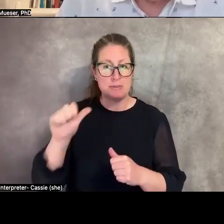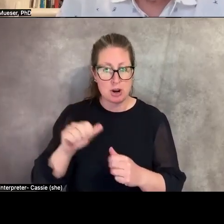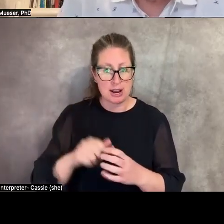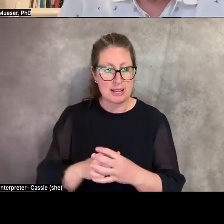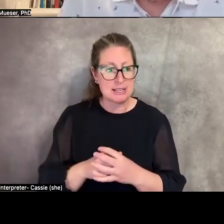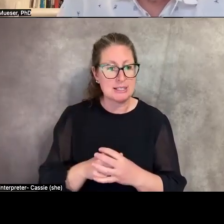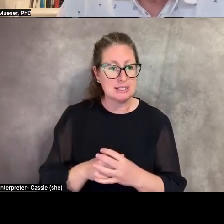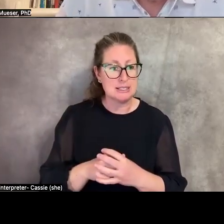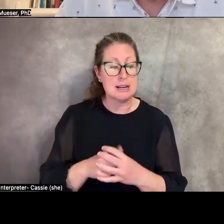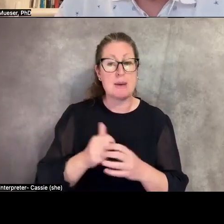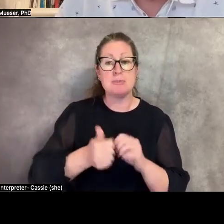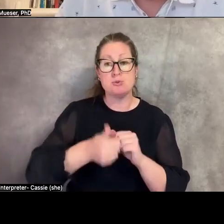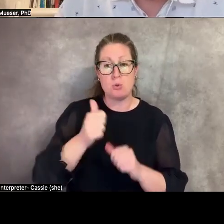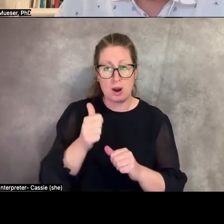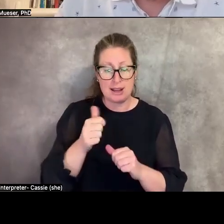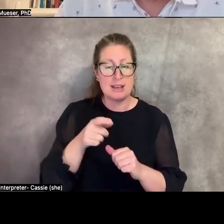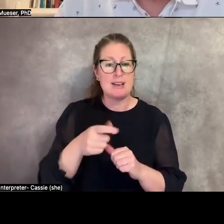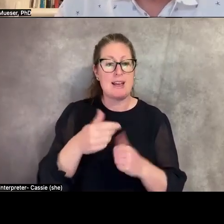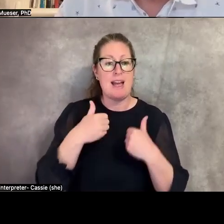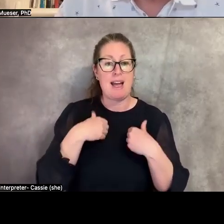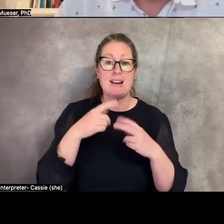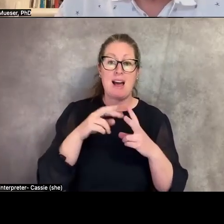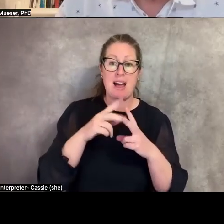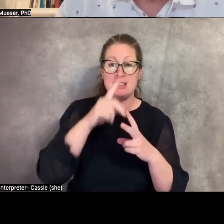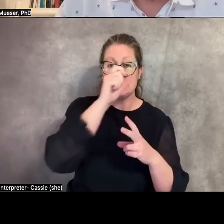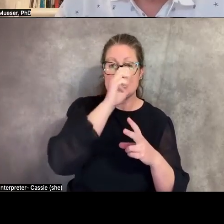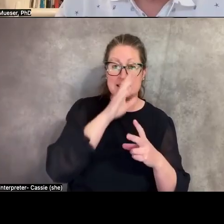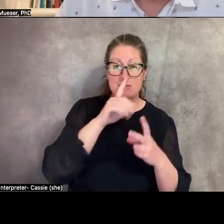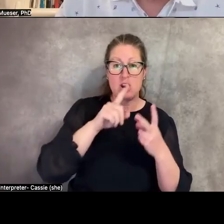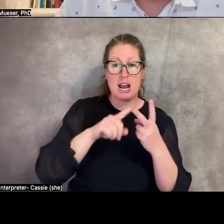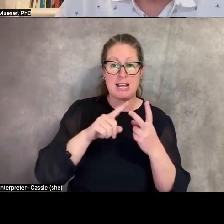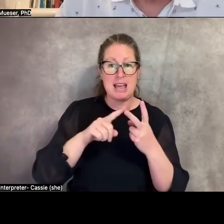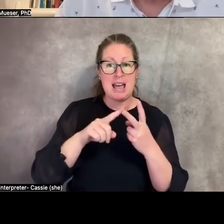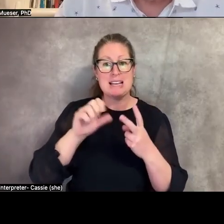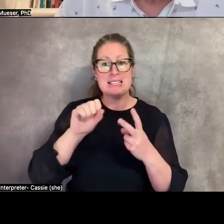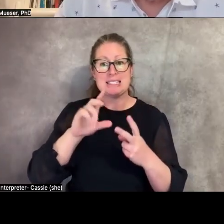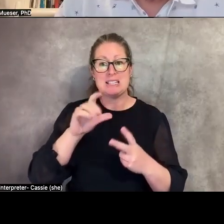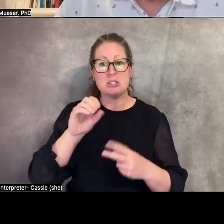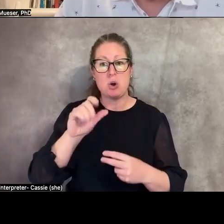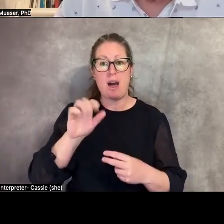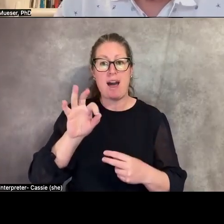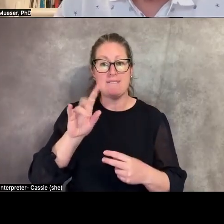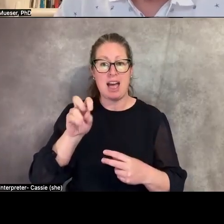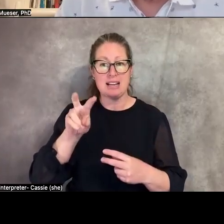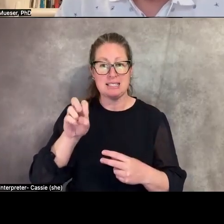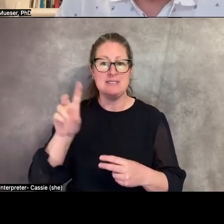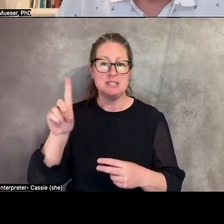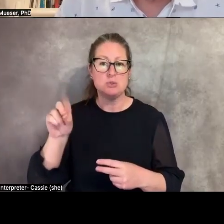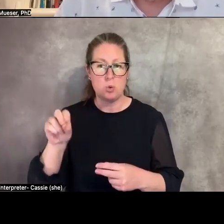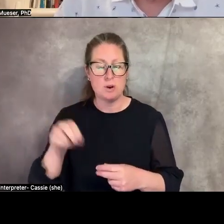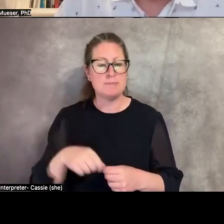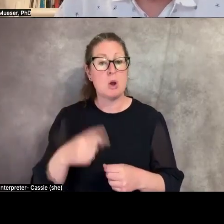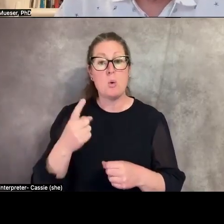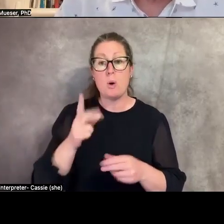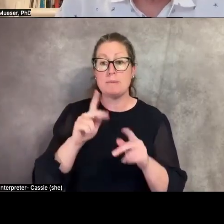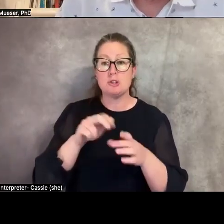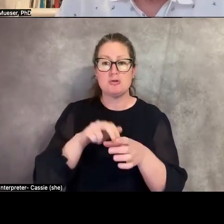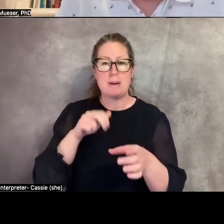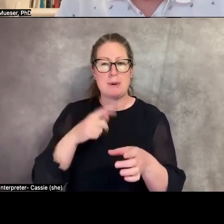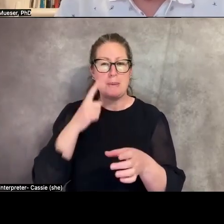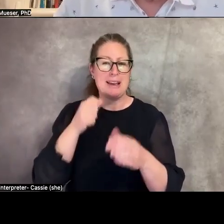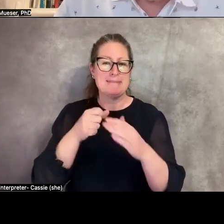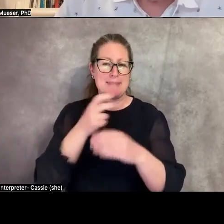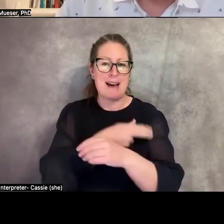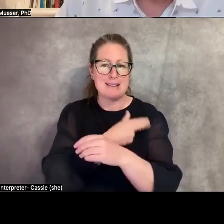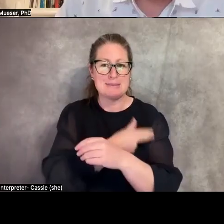and the majority had either schizophrenia or schizoaffective disorder. One person dropped out due to hospitalization.